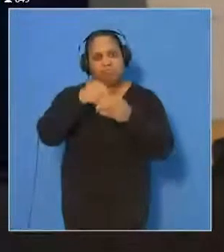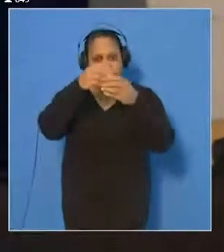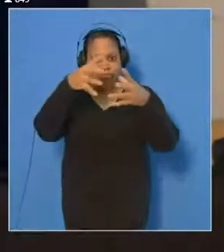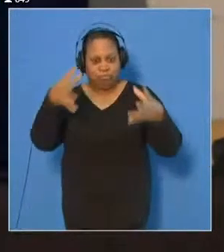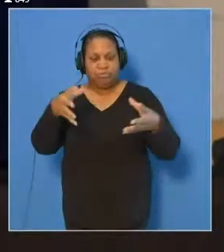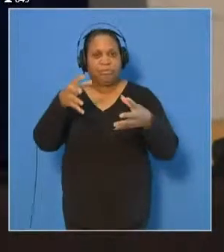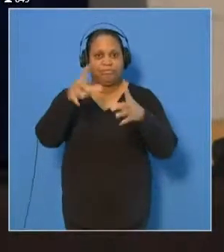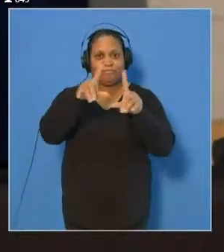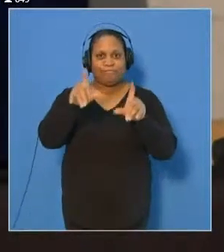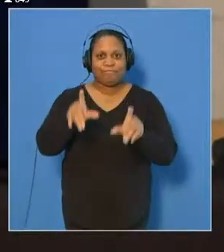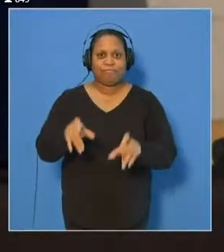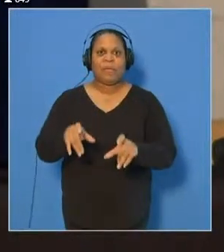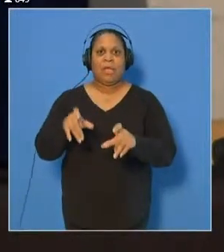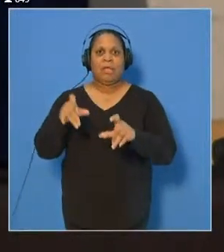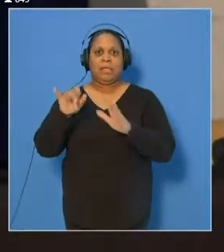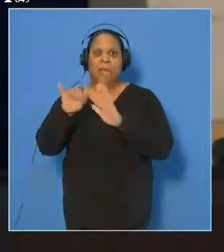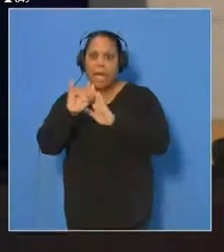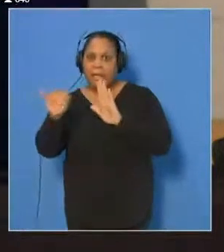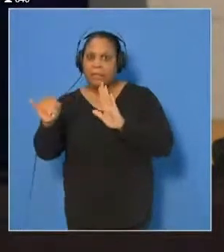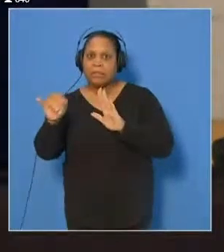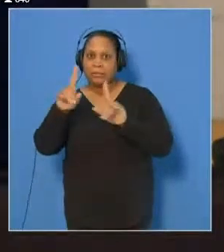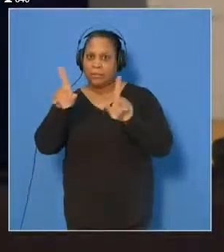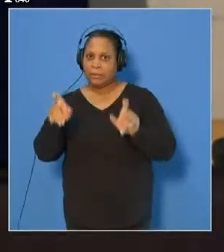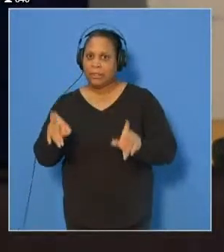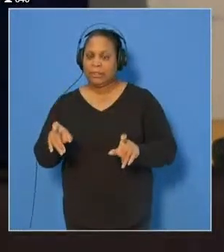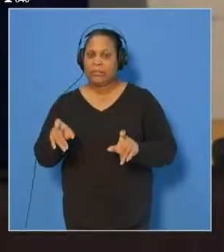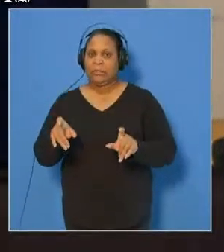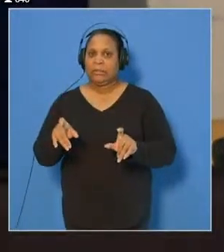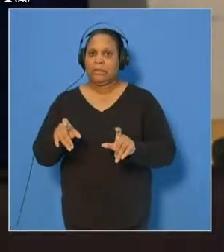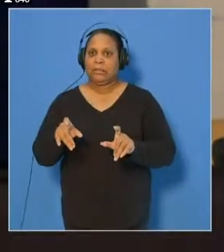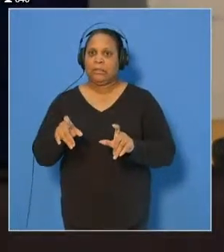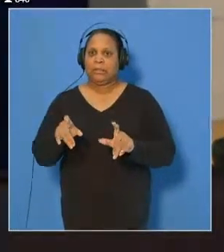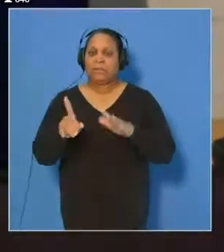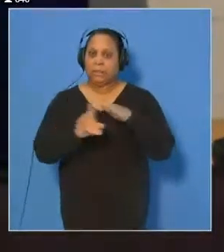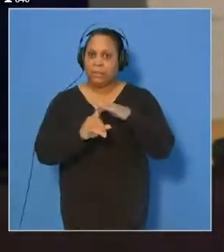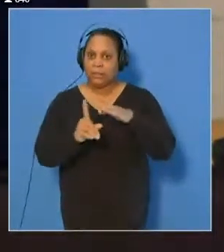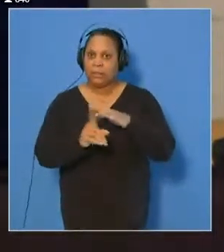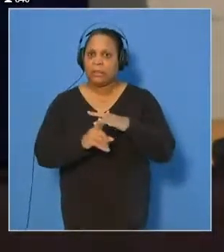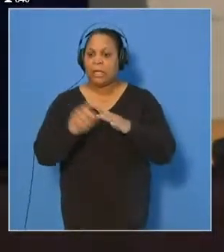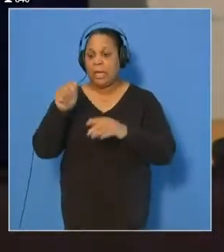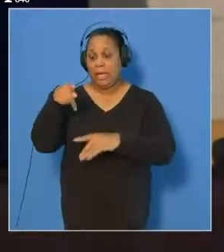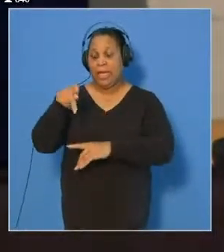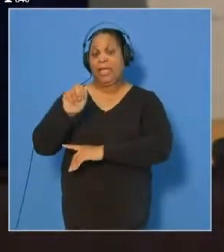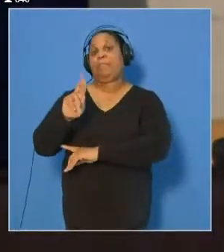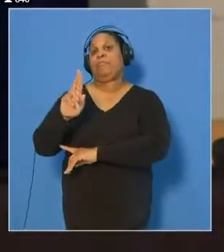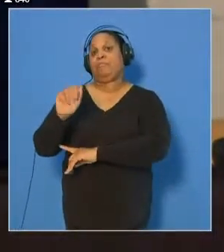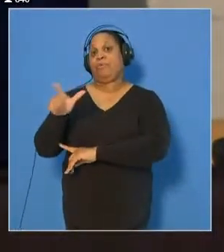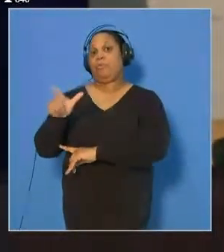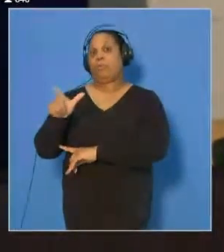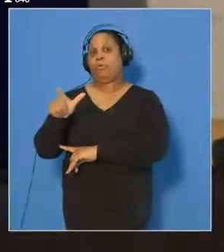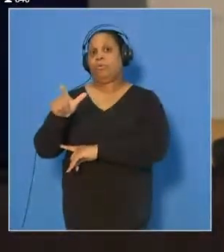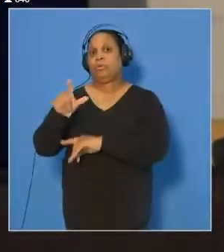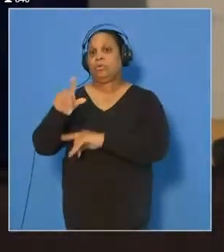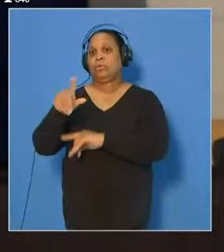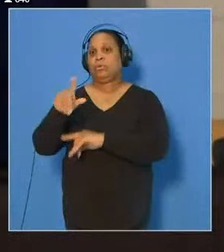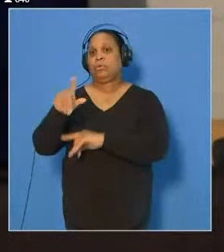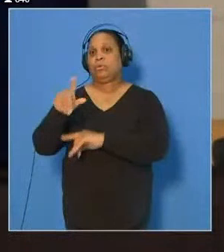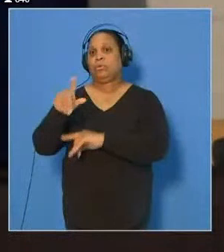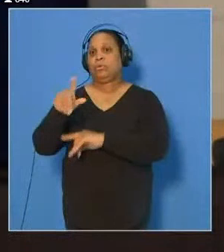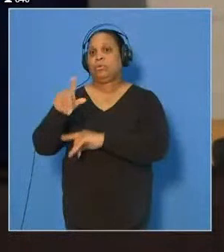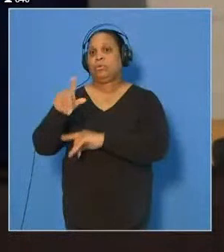of public health action identification of a case. At the April 10th date, the details of the case did